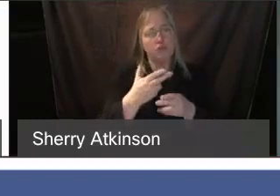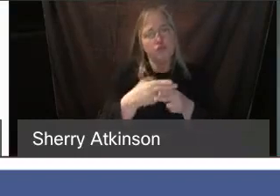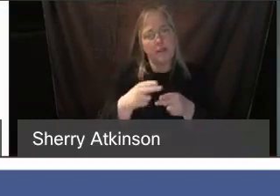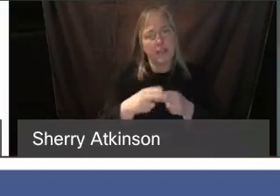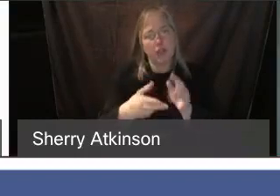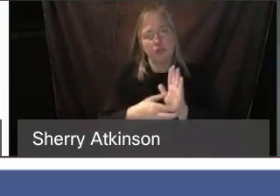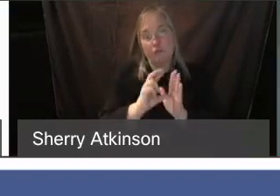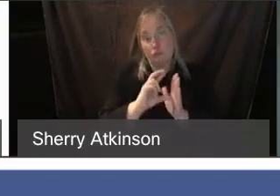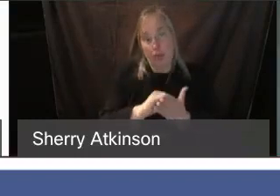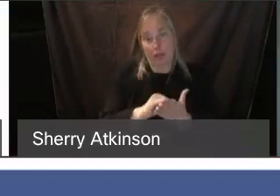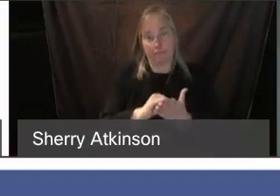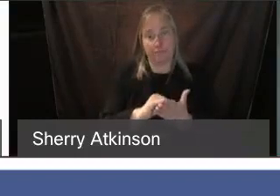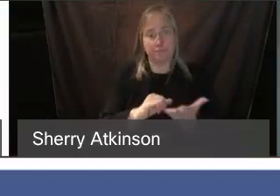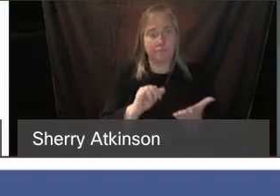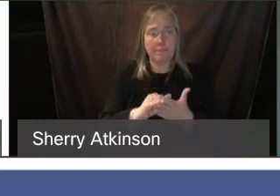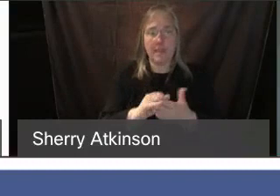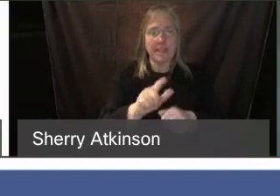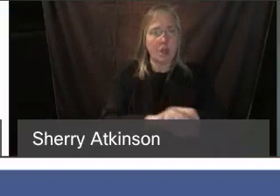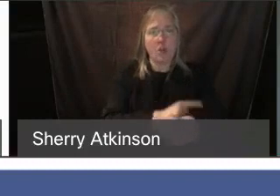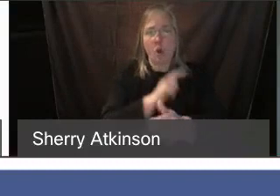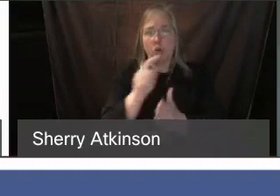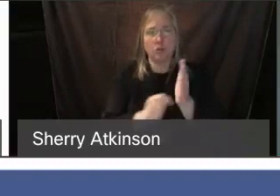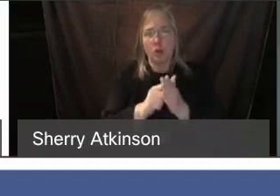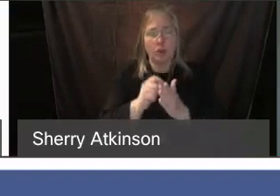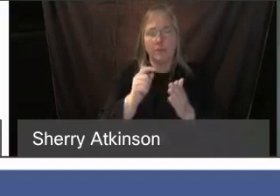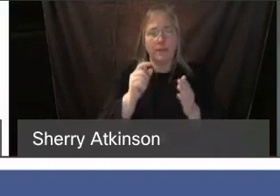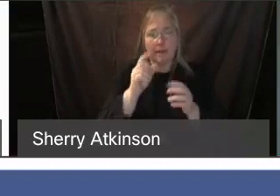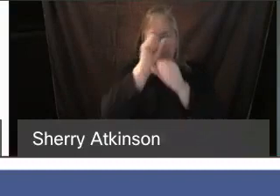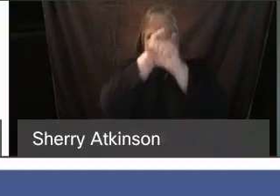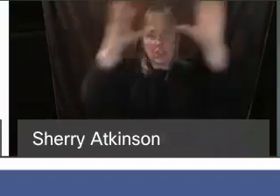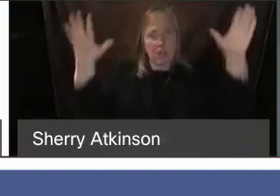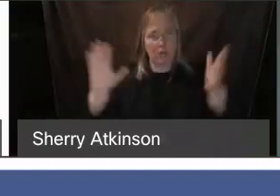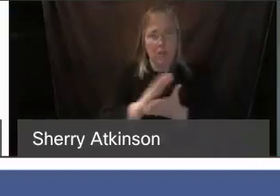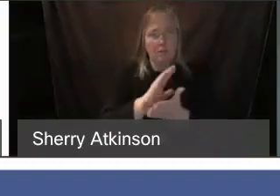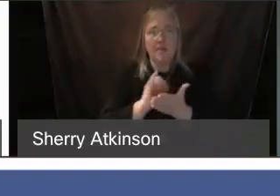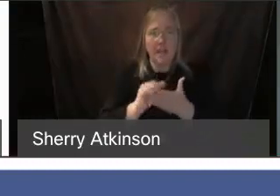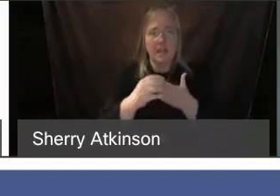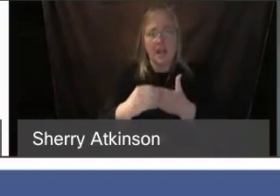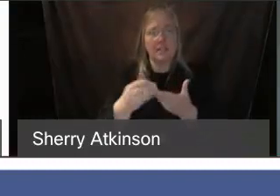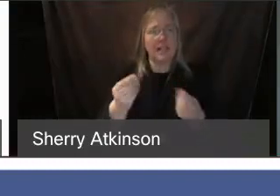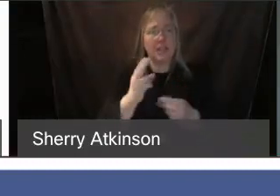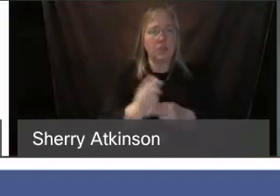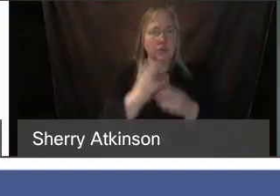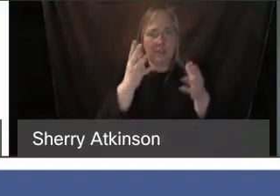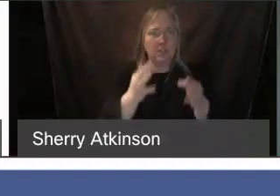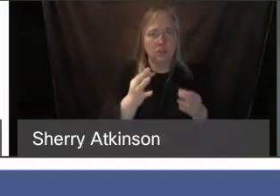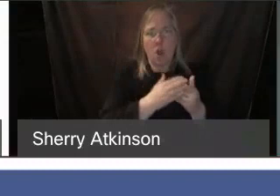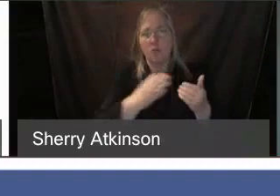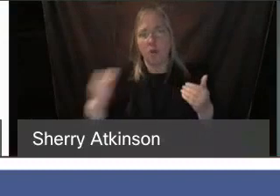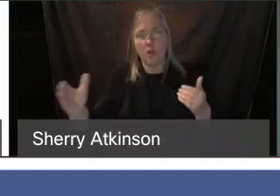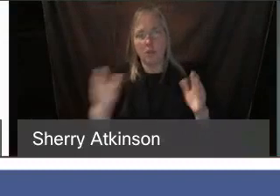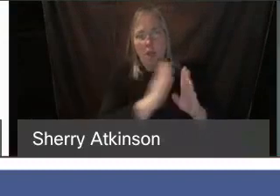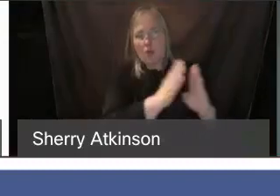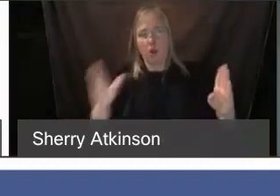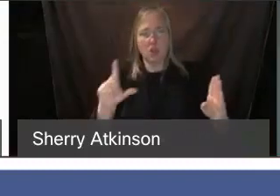review that. It's a long-range visionary document, and it basically guides our land use decisions across a 20-year